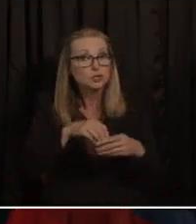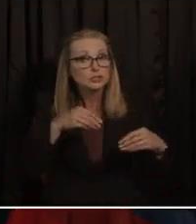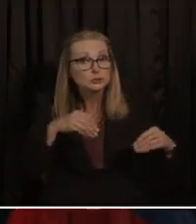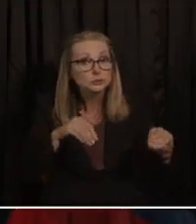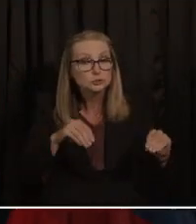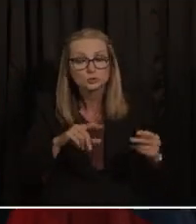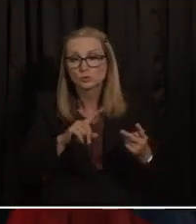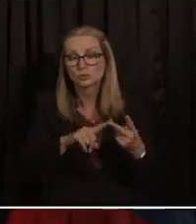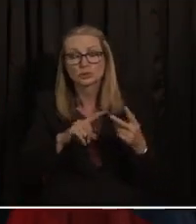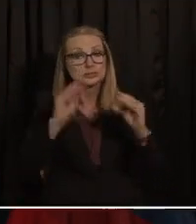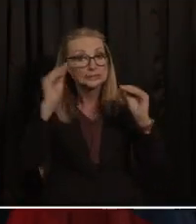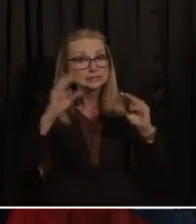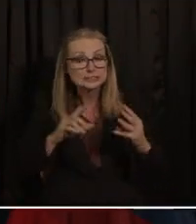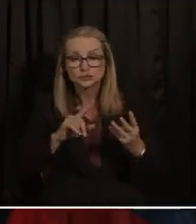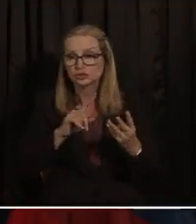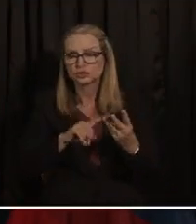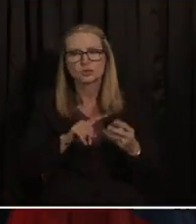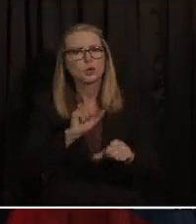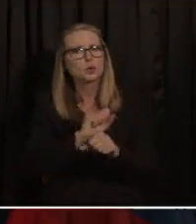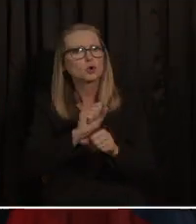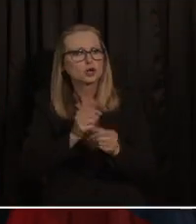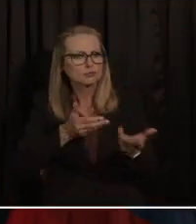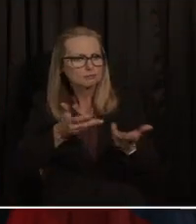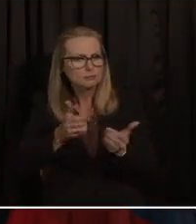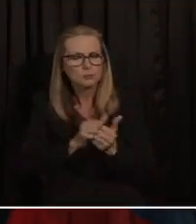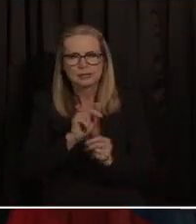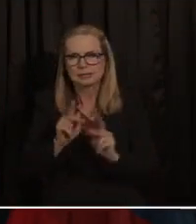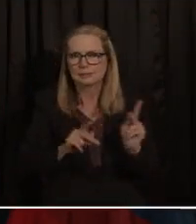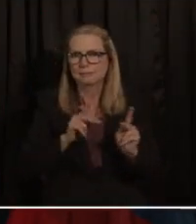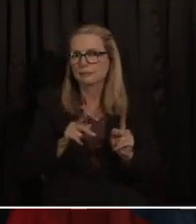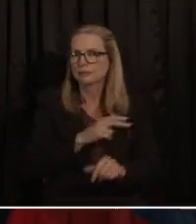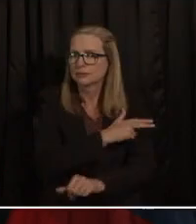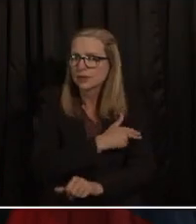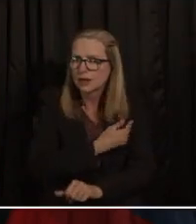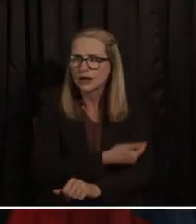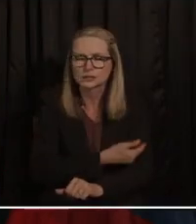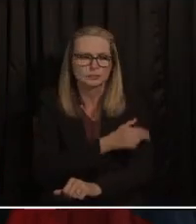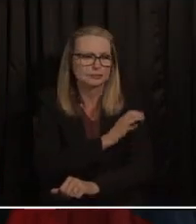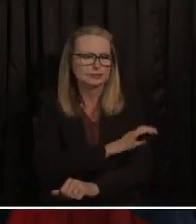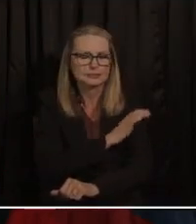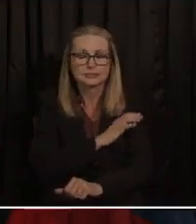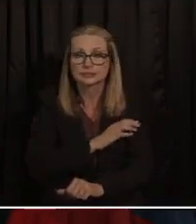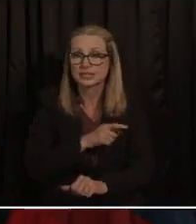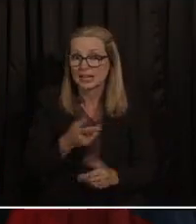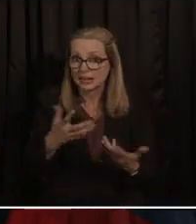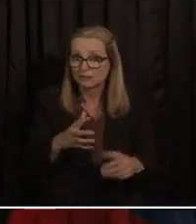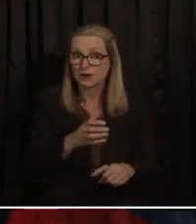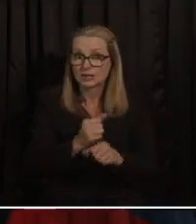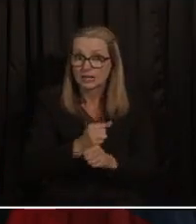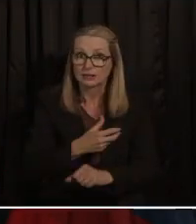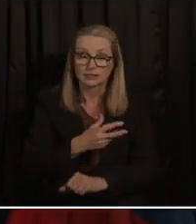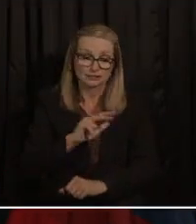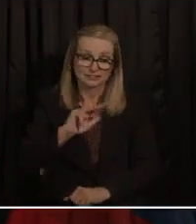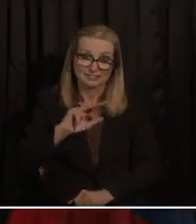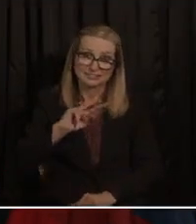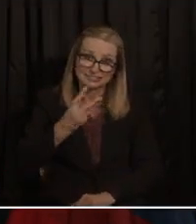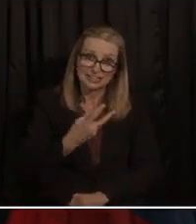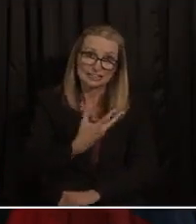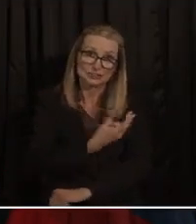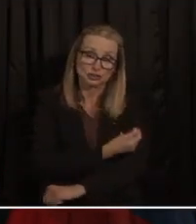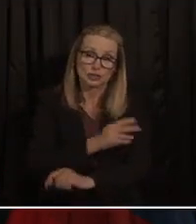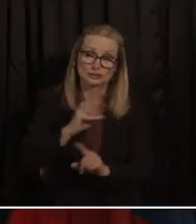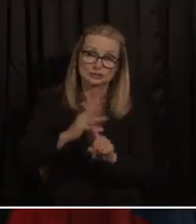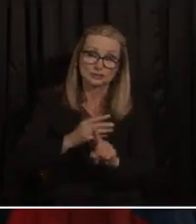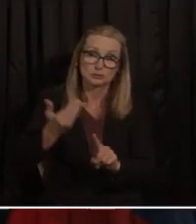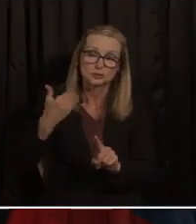work, 65 and up, if you got the Pfizer vaccine 6 months or more ago, go ahead and get the booster. If you got